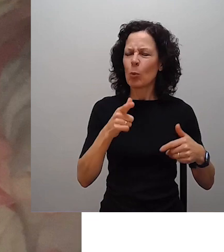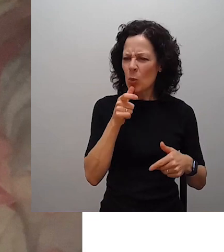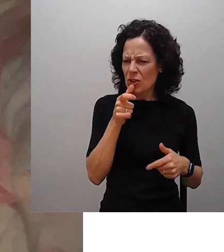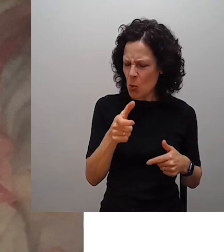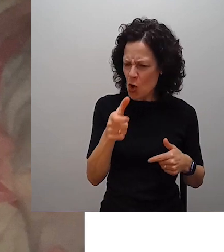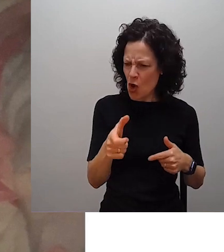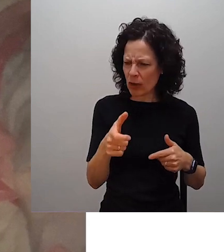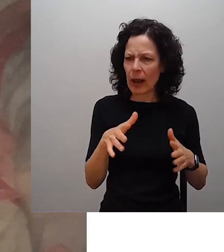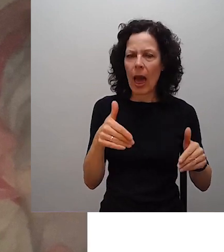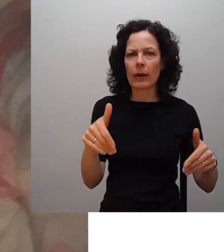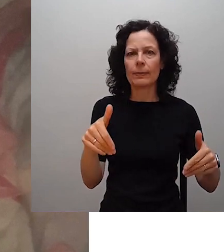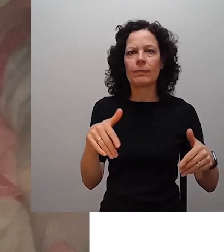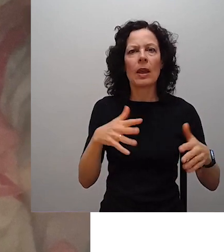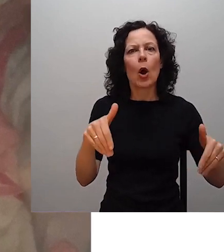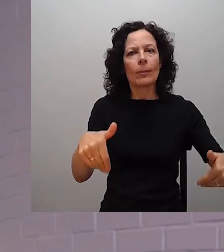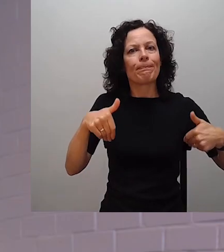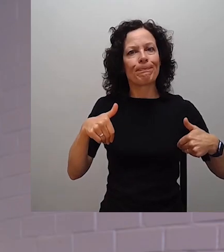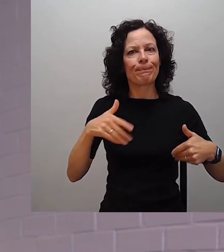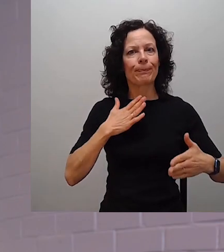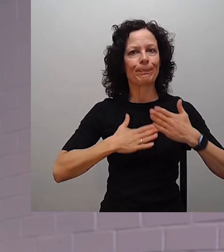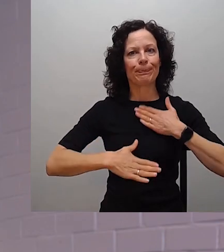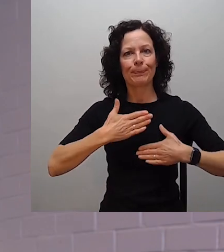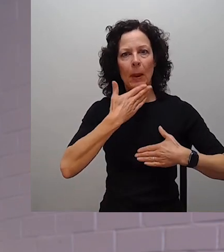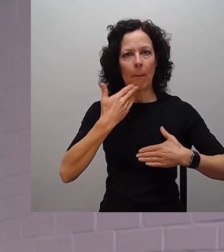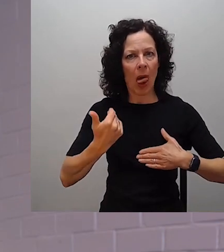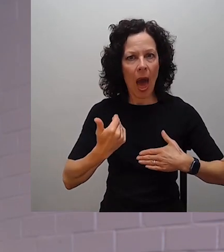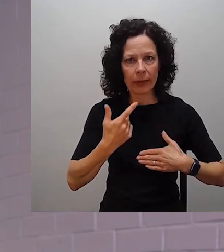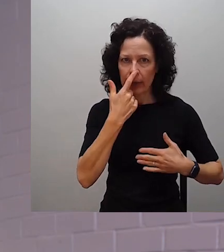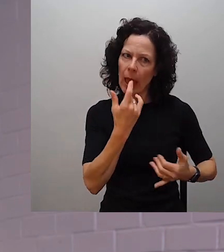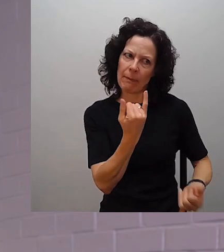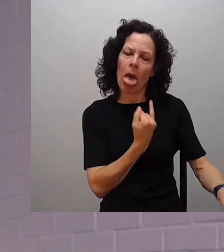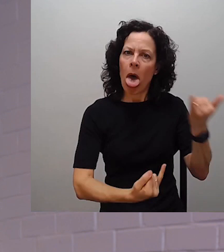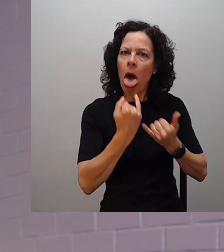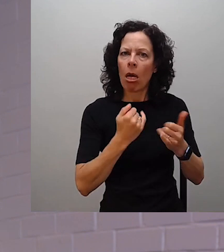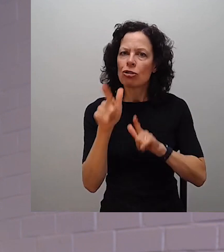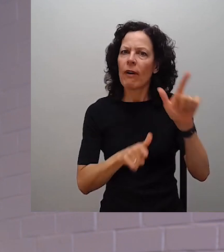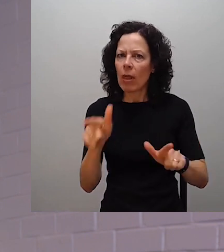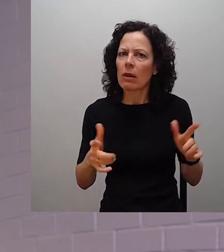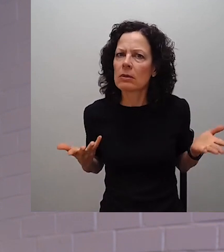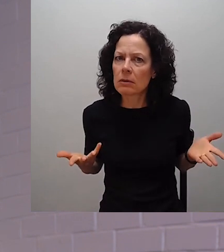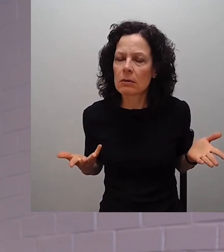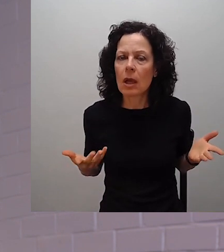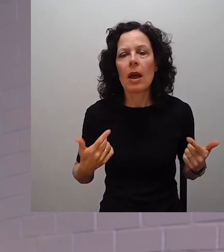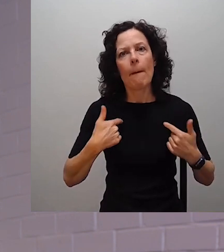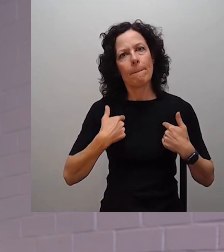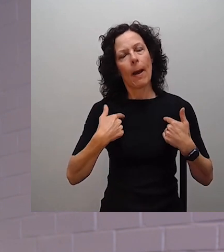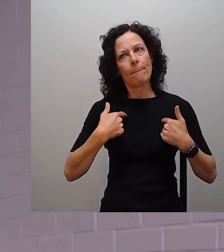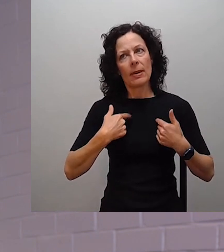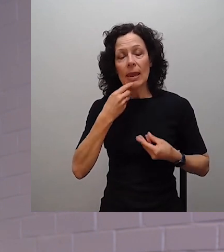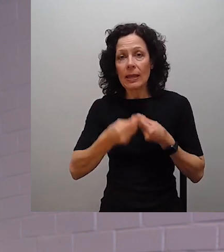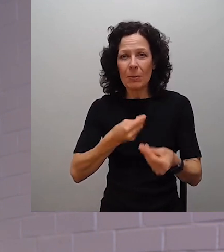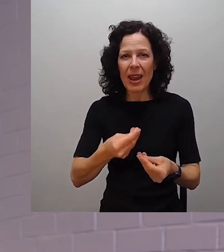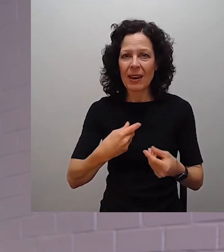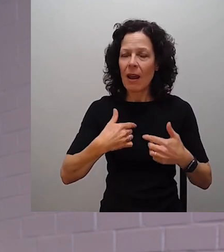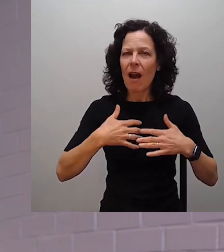what's the word when like they don't hold back their opinions on a lot of travellers, and explaining that I'm